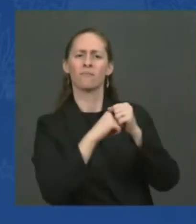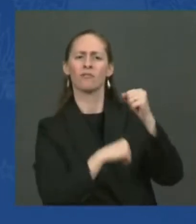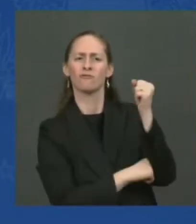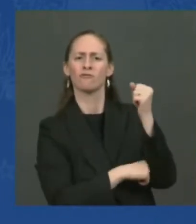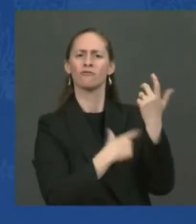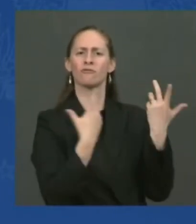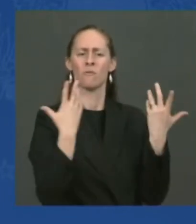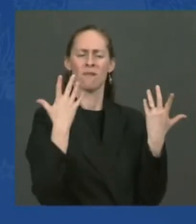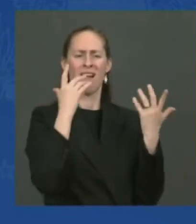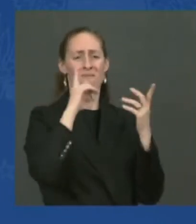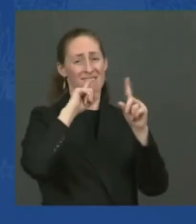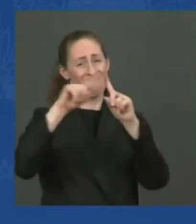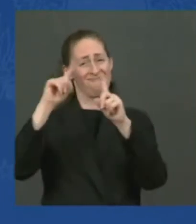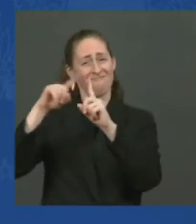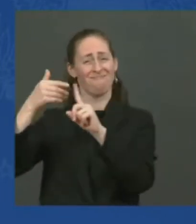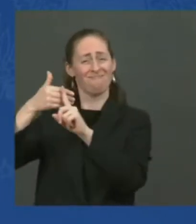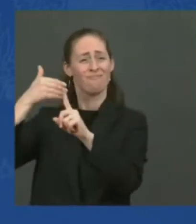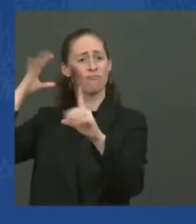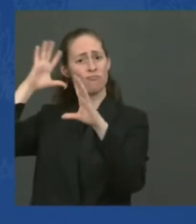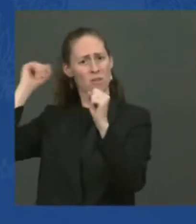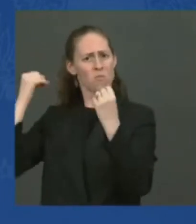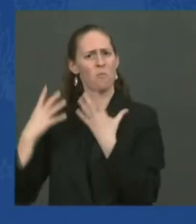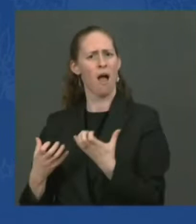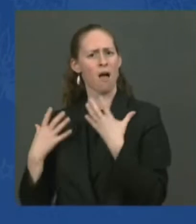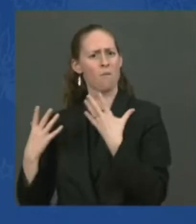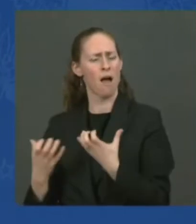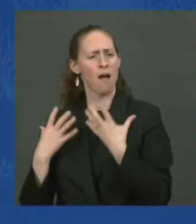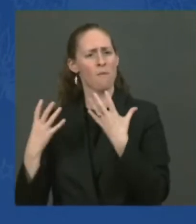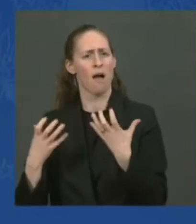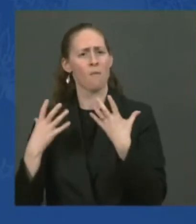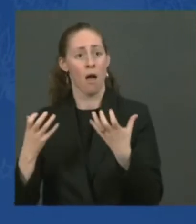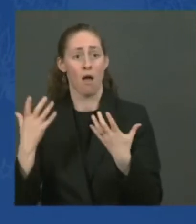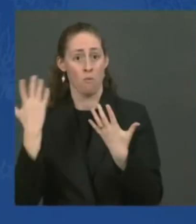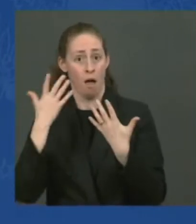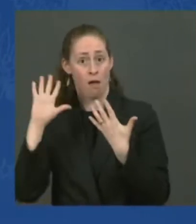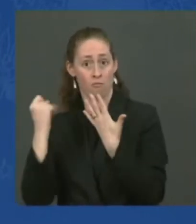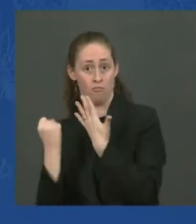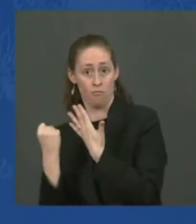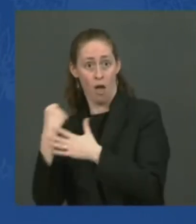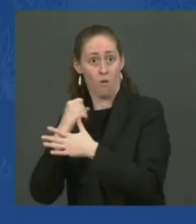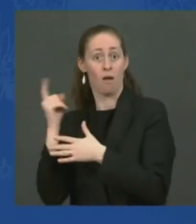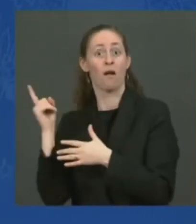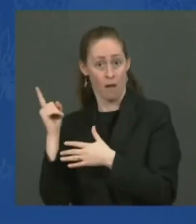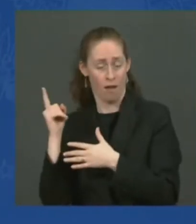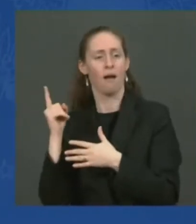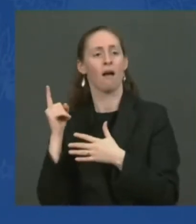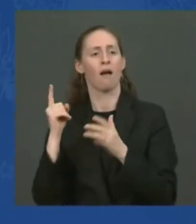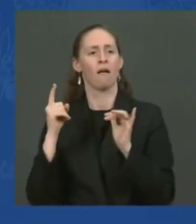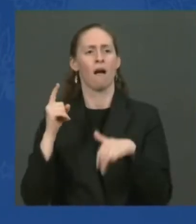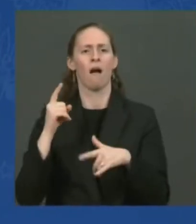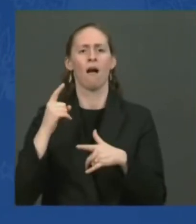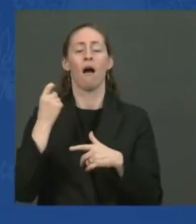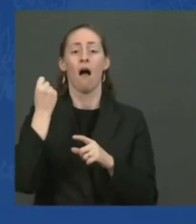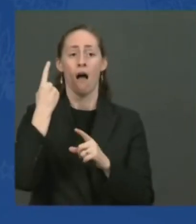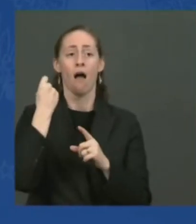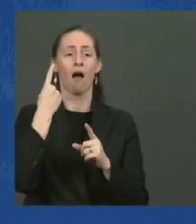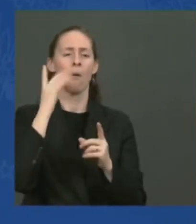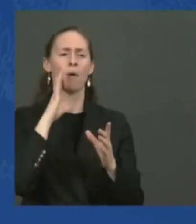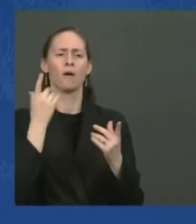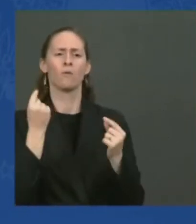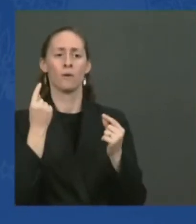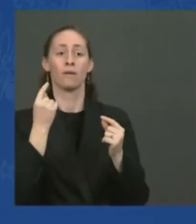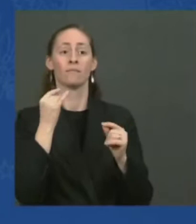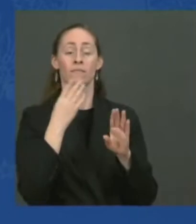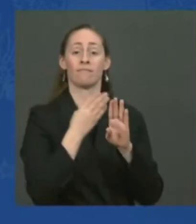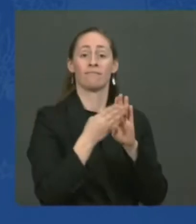making infrastructure a real priority in his administration, President Trump furthered the discussion and helped Republicans like me think